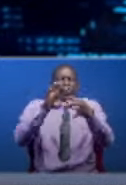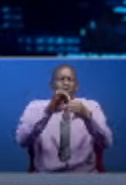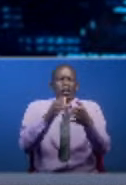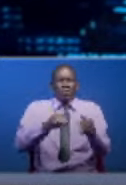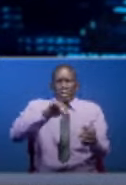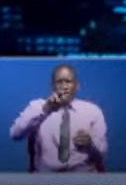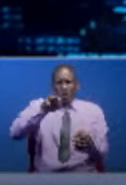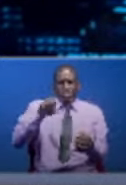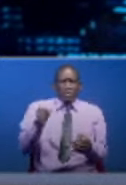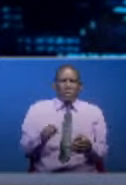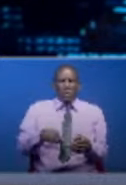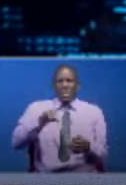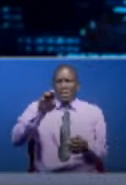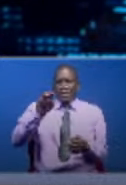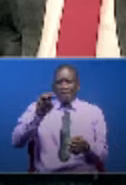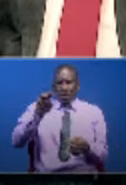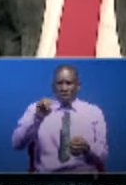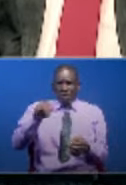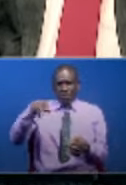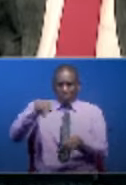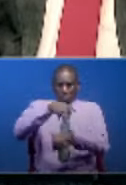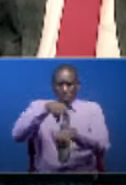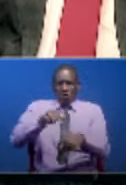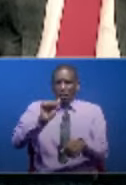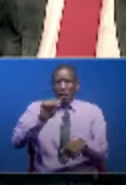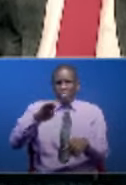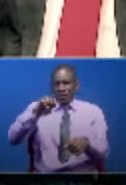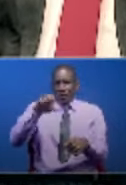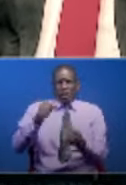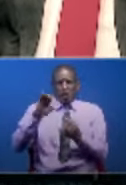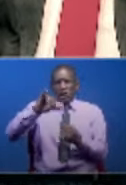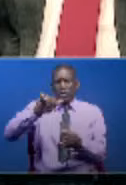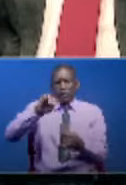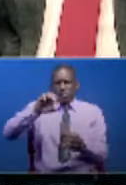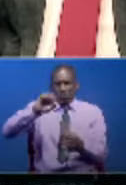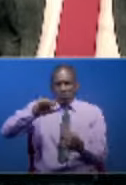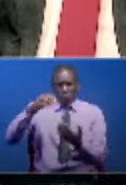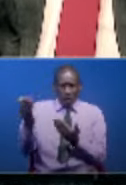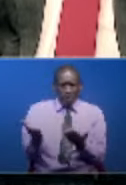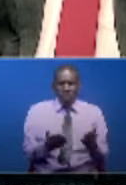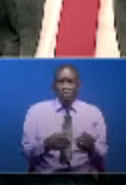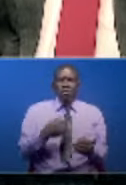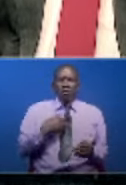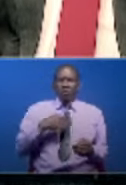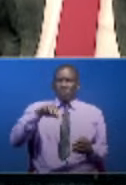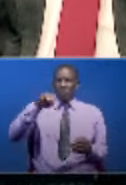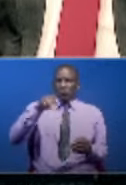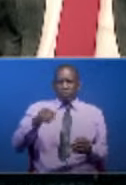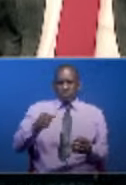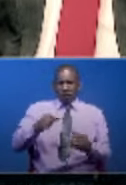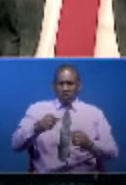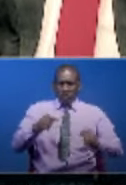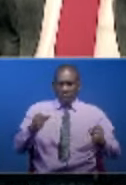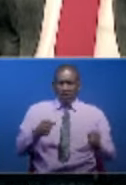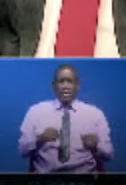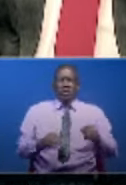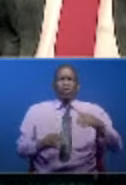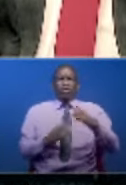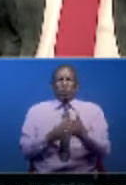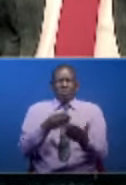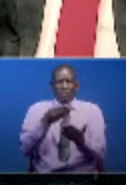Zagin, Managing Principal, Corporate and Investment Banking from Absa Bank Kenya. James, karibu sana. Thank you very much. Cecilia Murai, to my left, Senior Specialist, Green Finance at